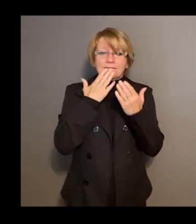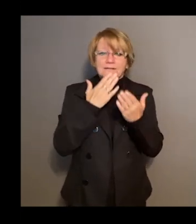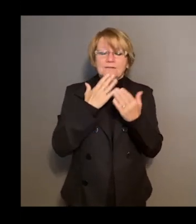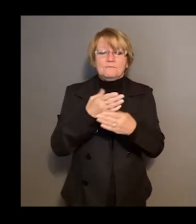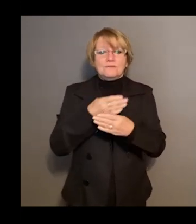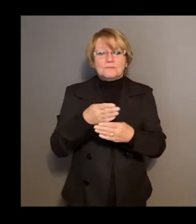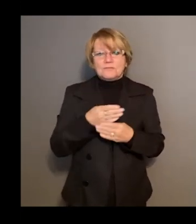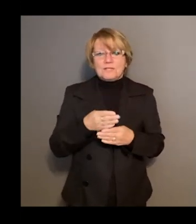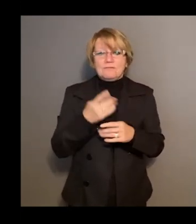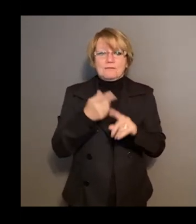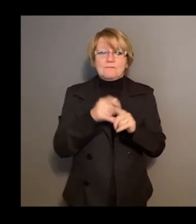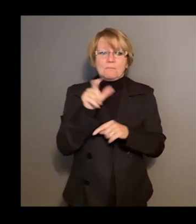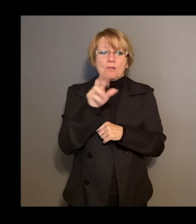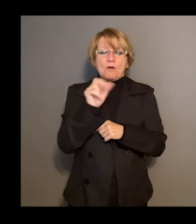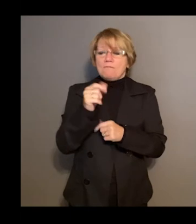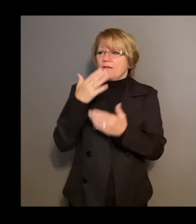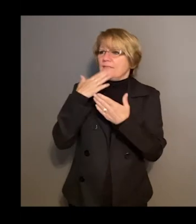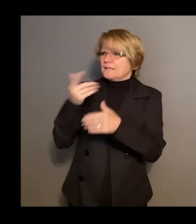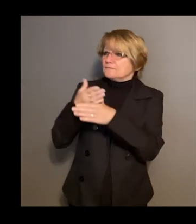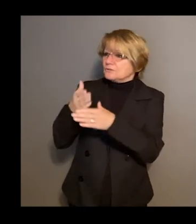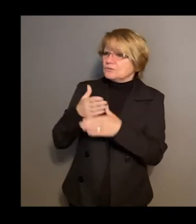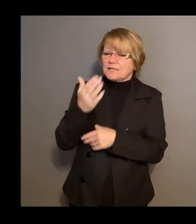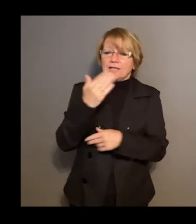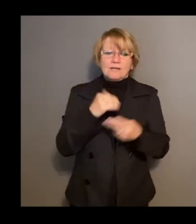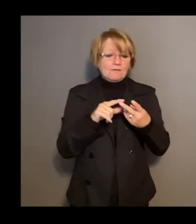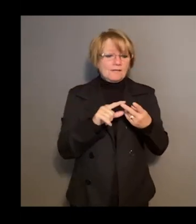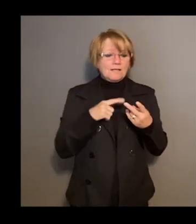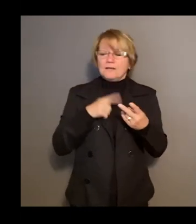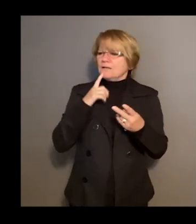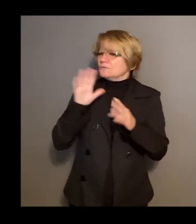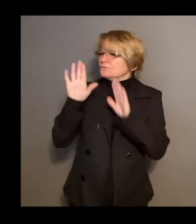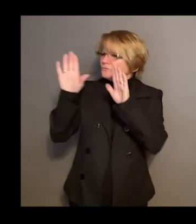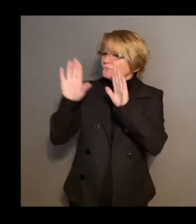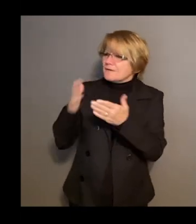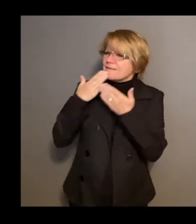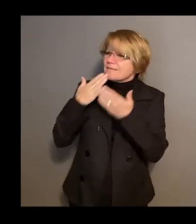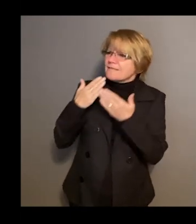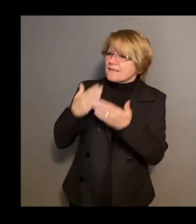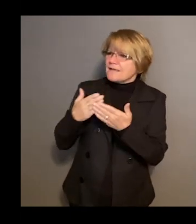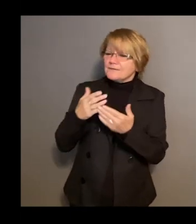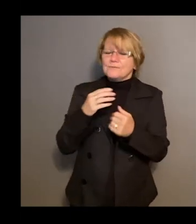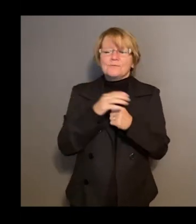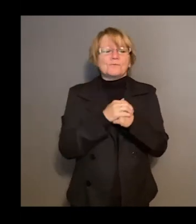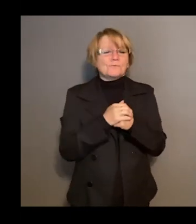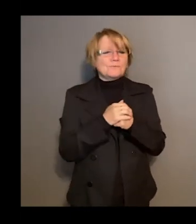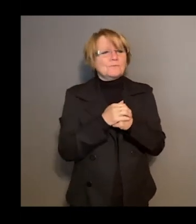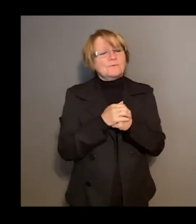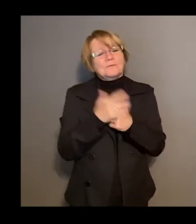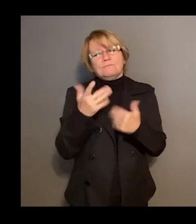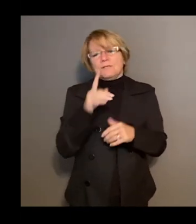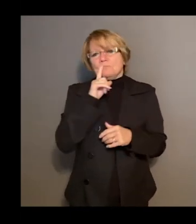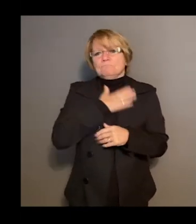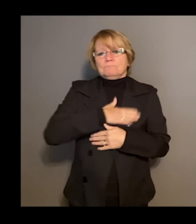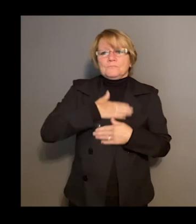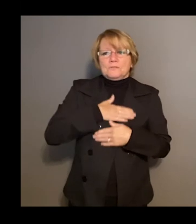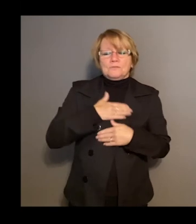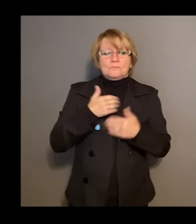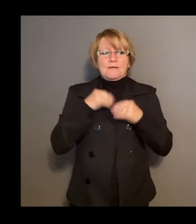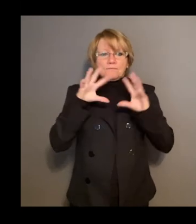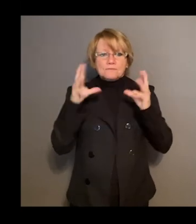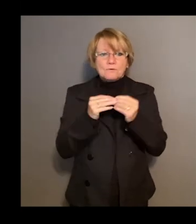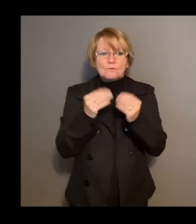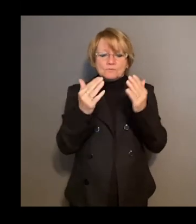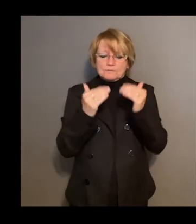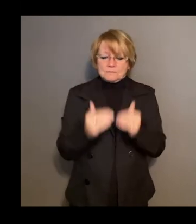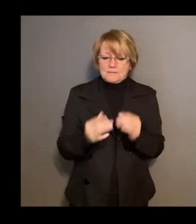well. Thanks for sharing from Laura. Also from Mary, it says, this was great. Thank you, Rob and Melissa, and the panelists. So grateful to